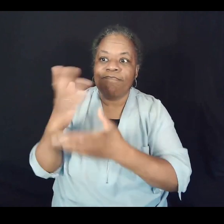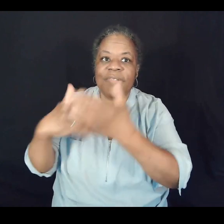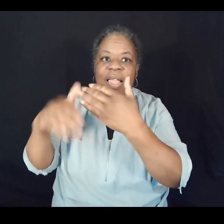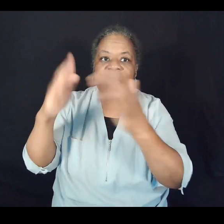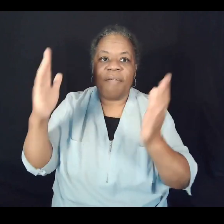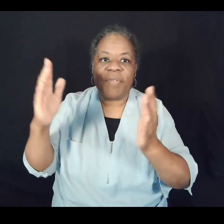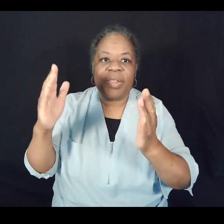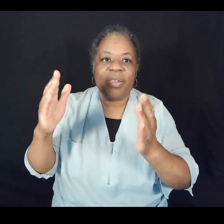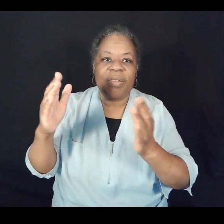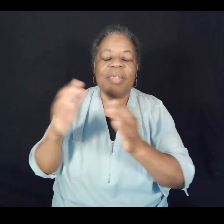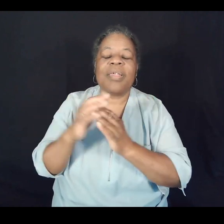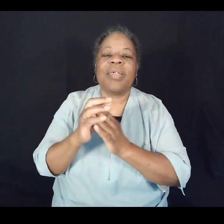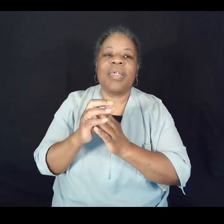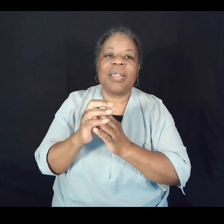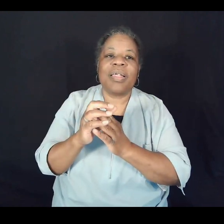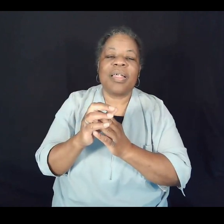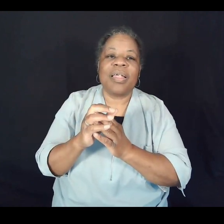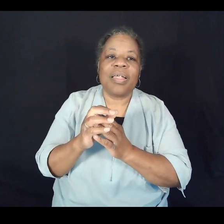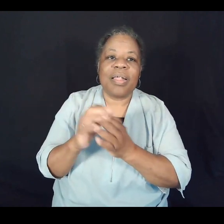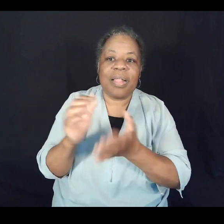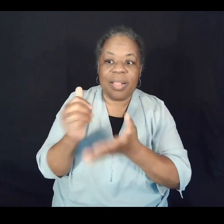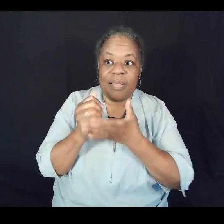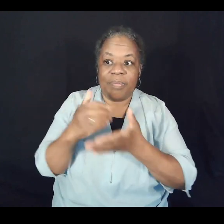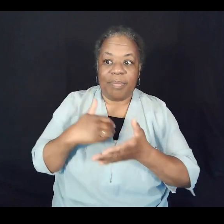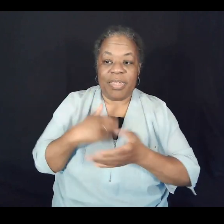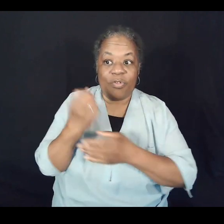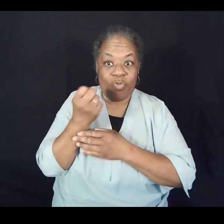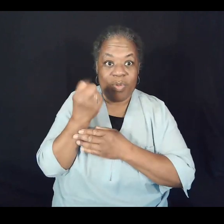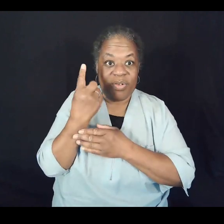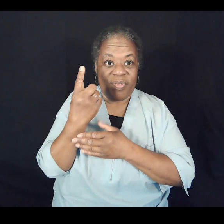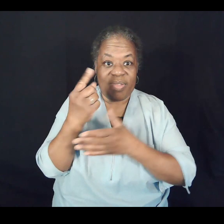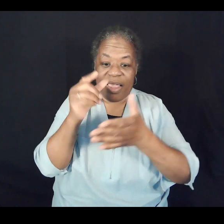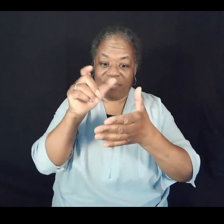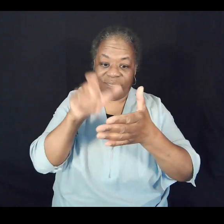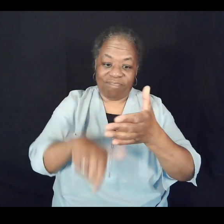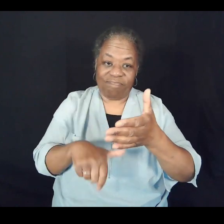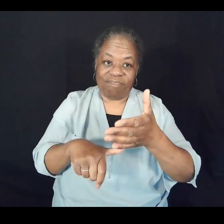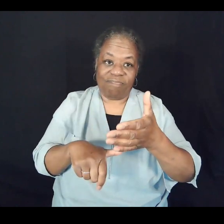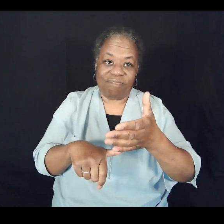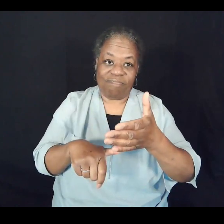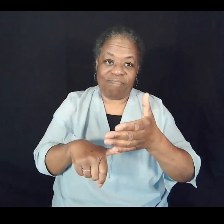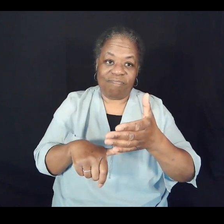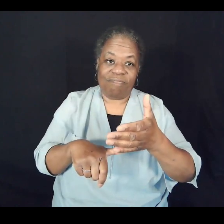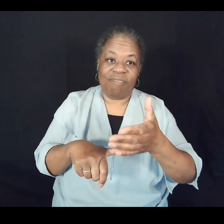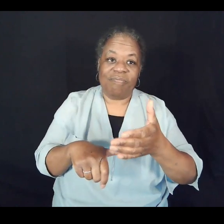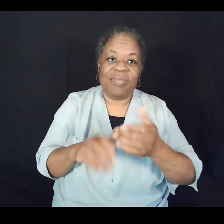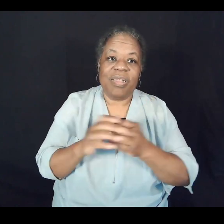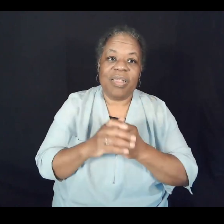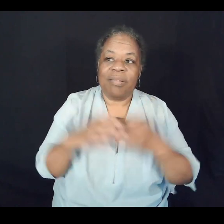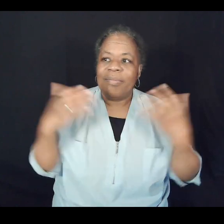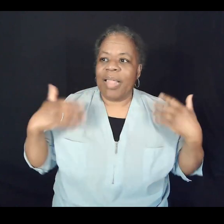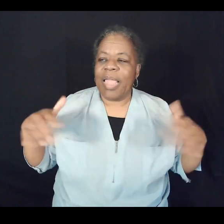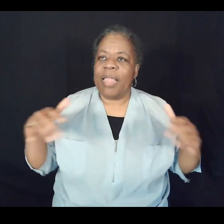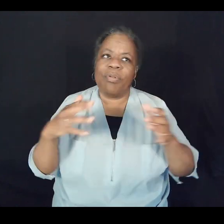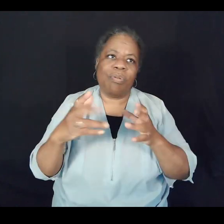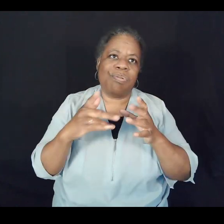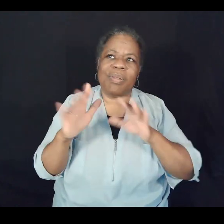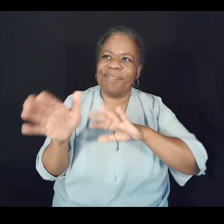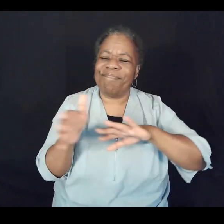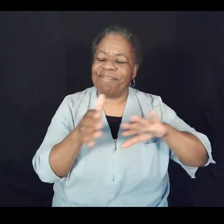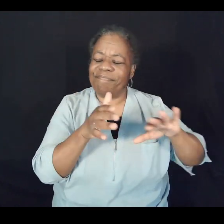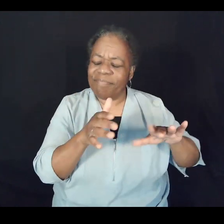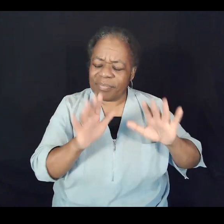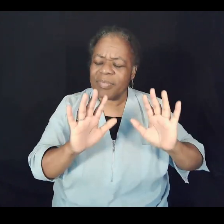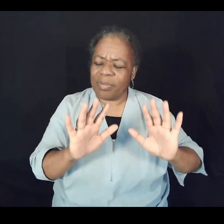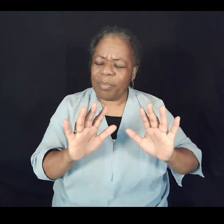from this text and letting go of like the pictures of the angels playing harps and focusing instead on the